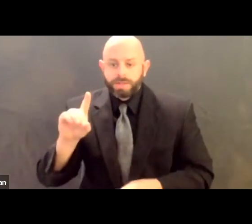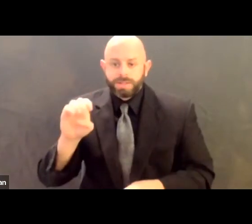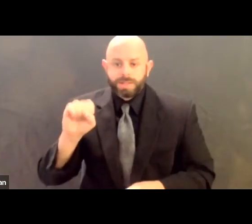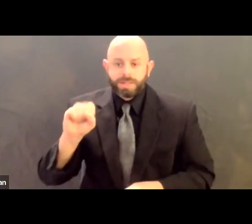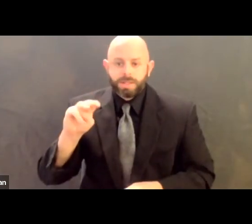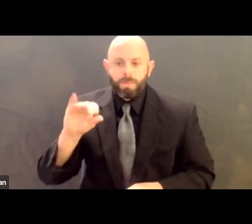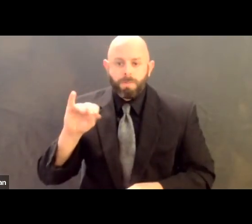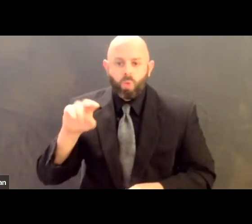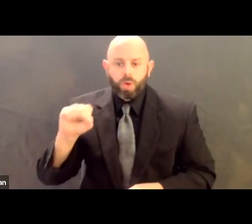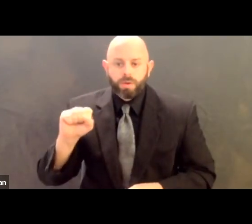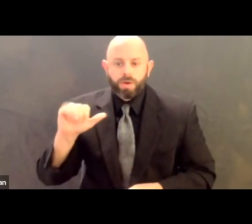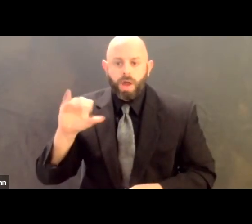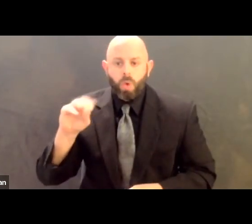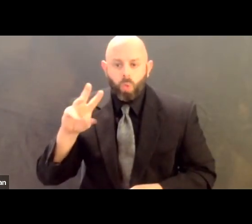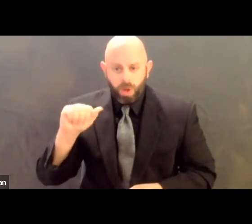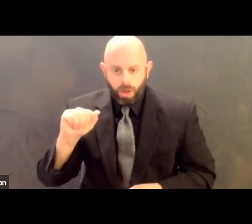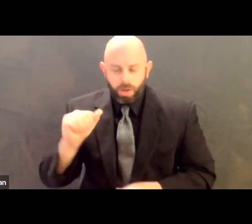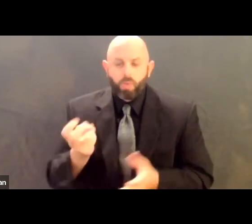3 in the morning.